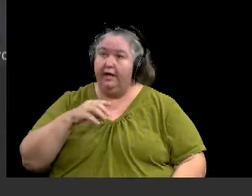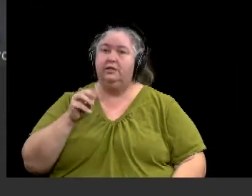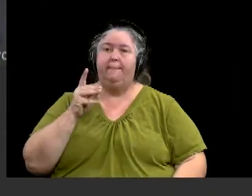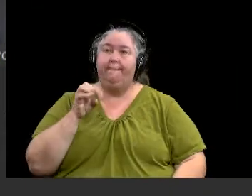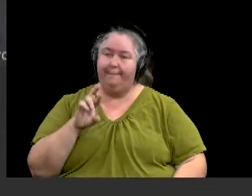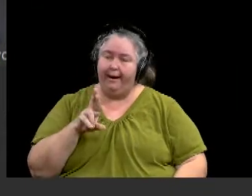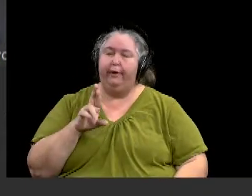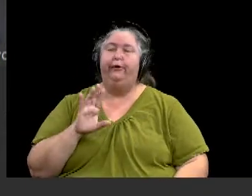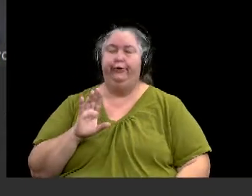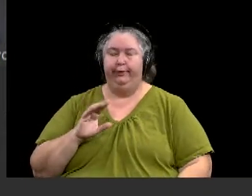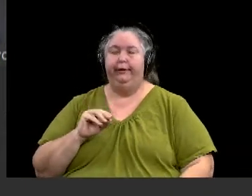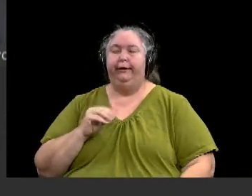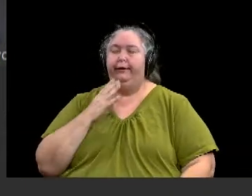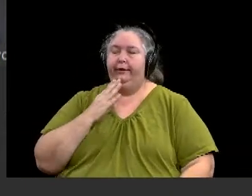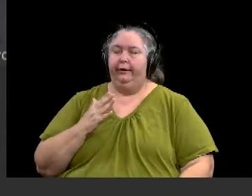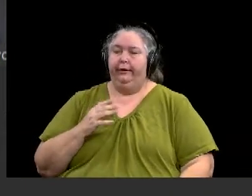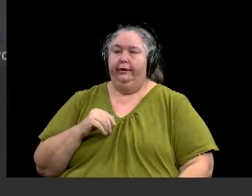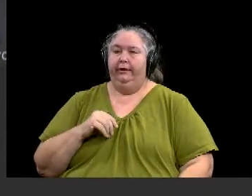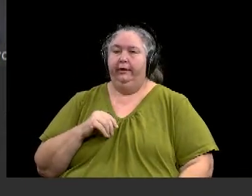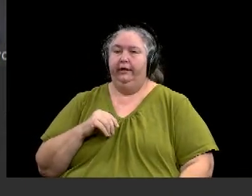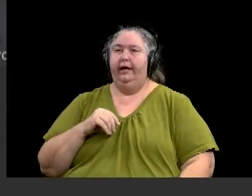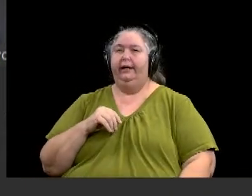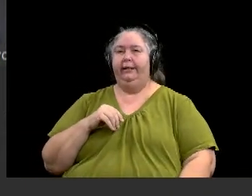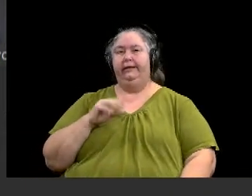numbers. There have been now